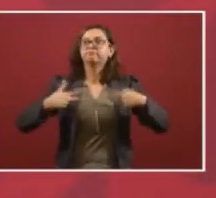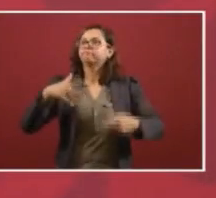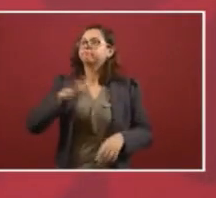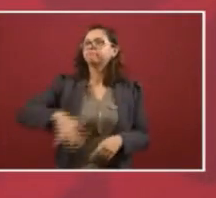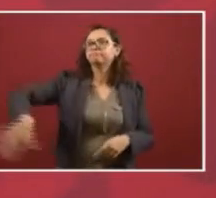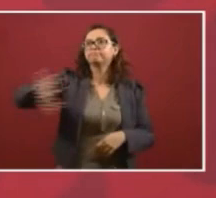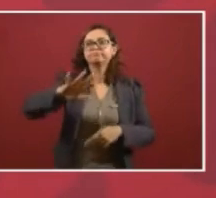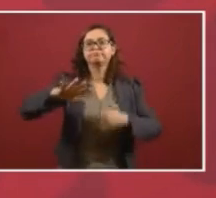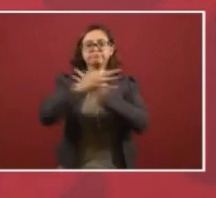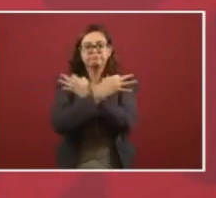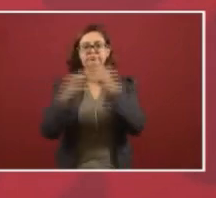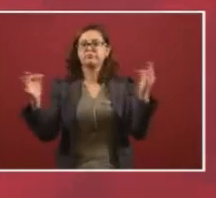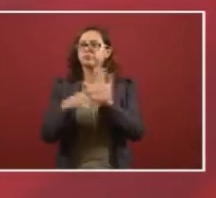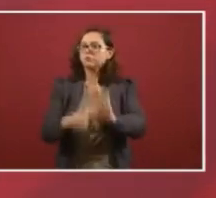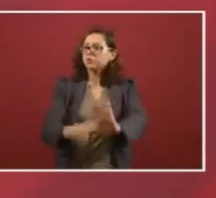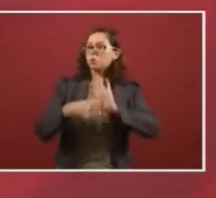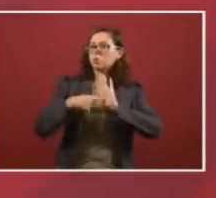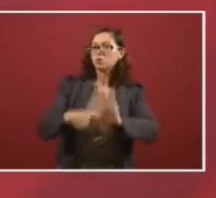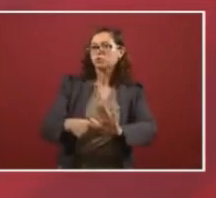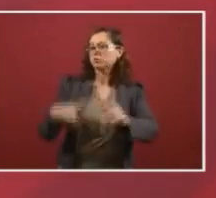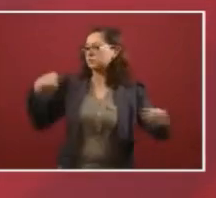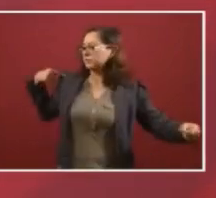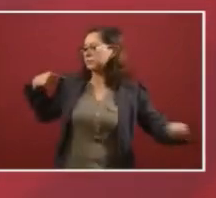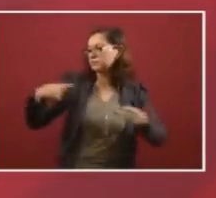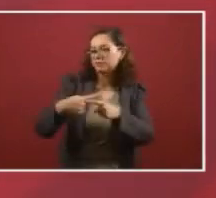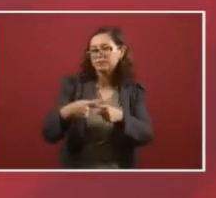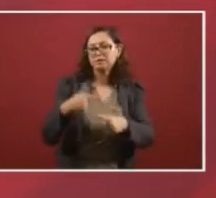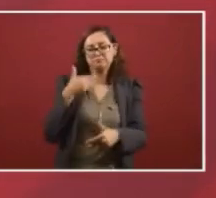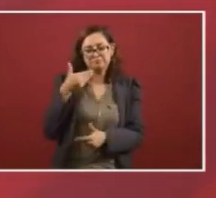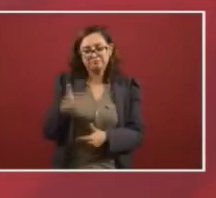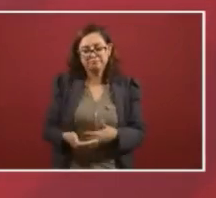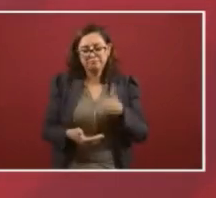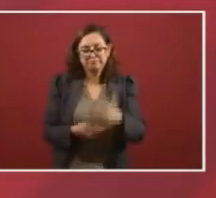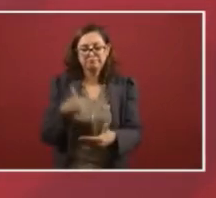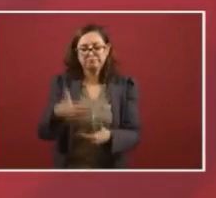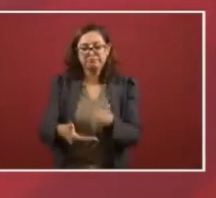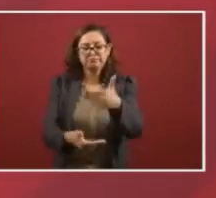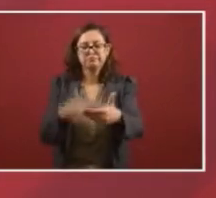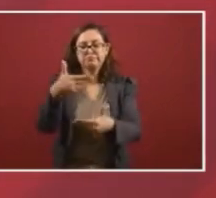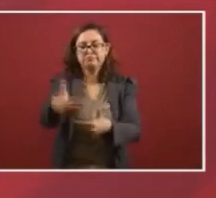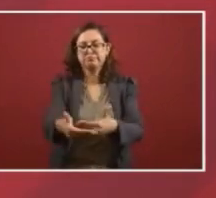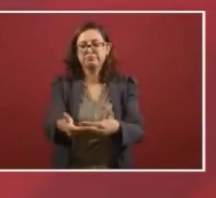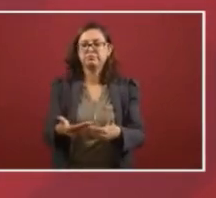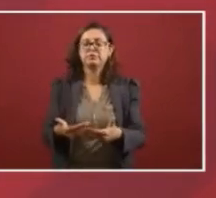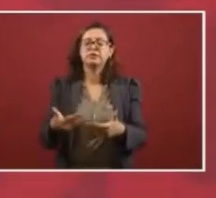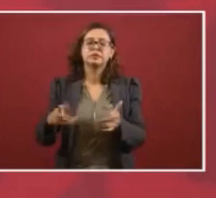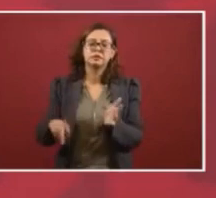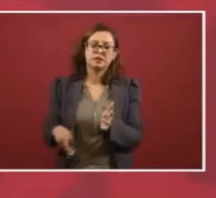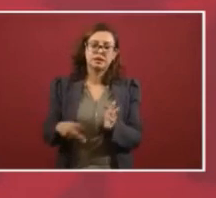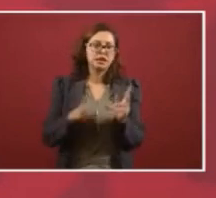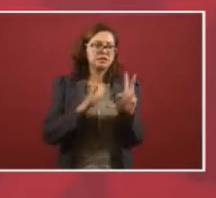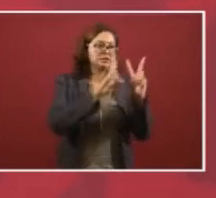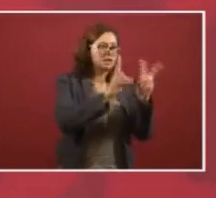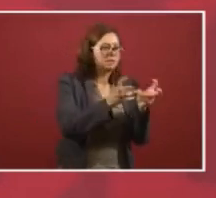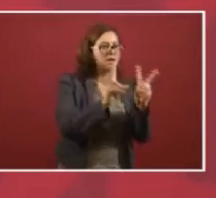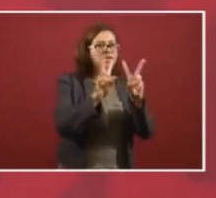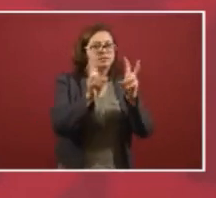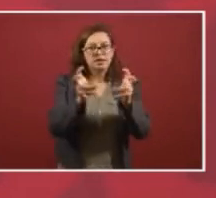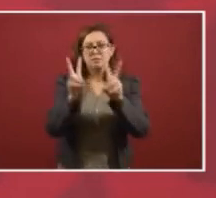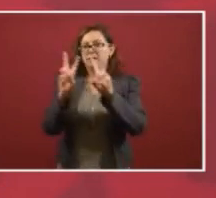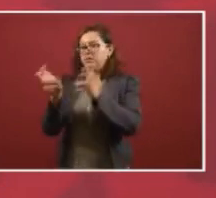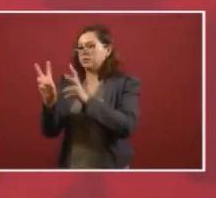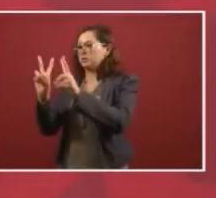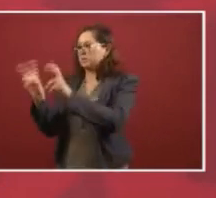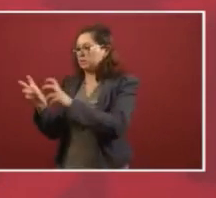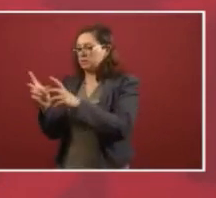the Mexican people regarding how we're doing, what are the advances that we have in each